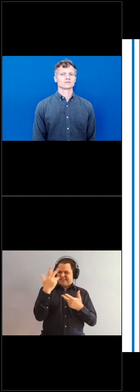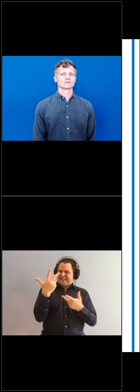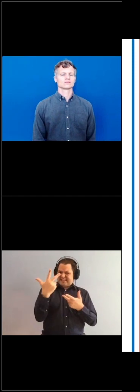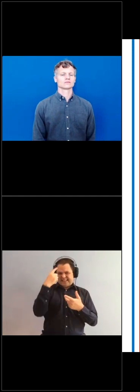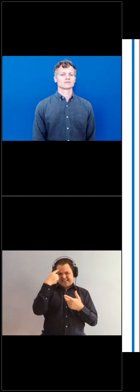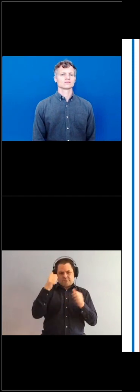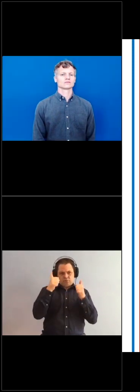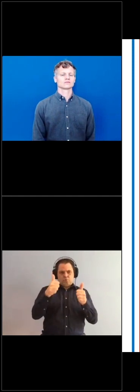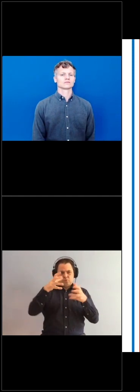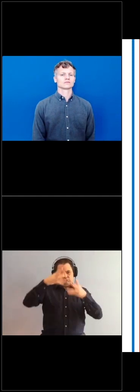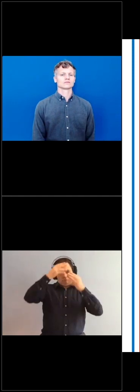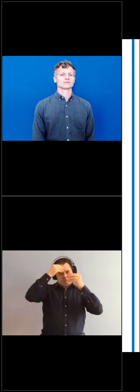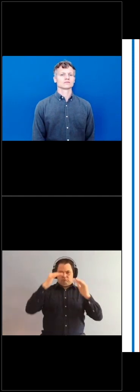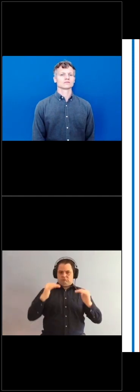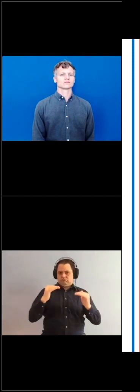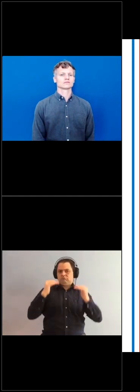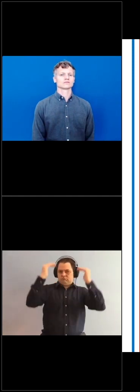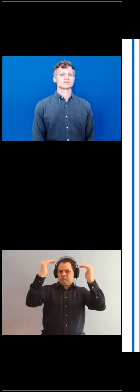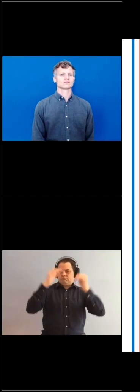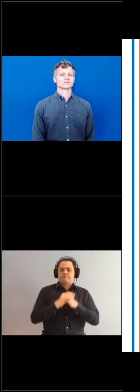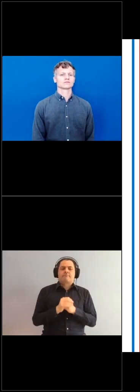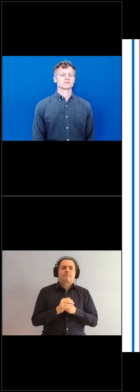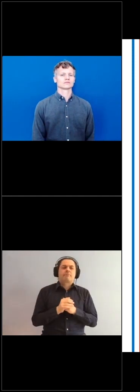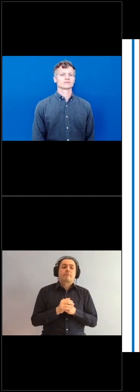the example, we are in the early